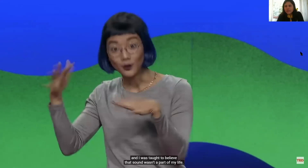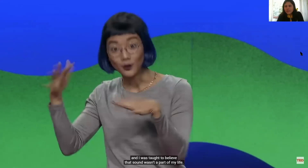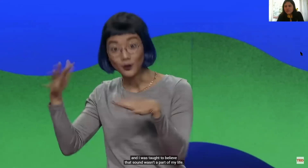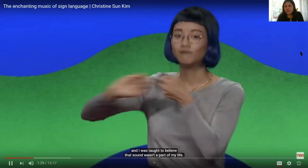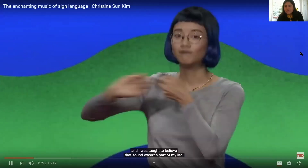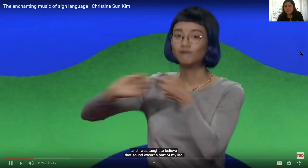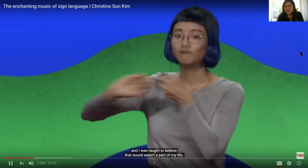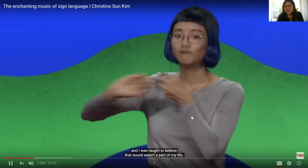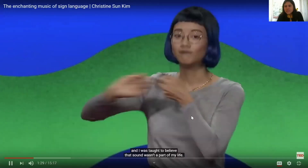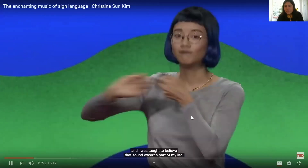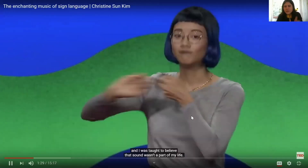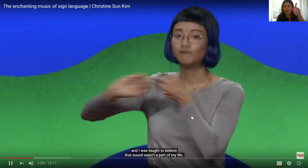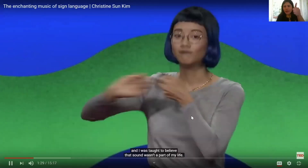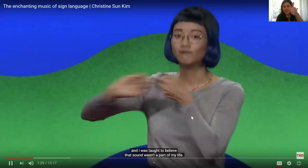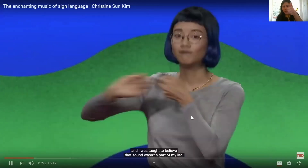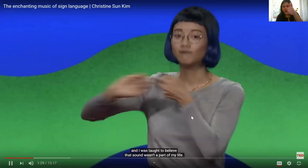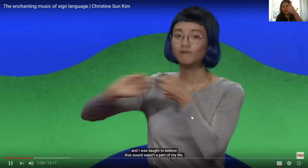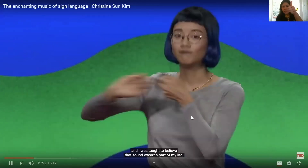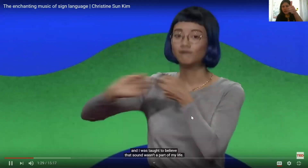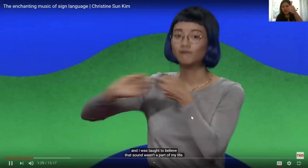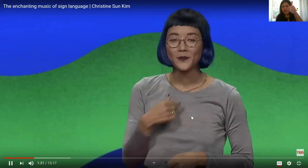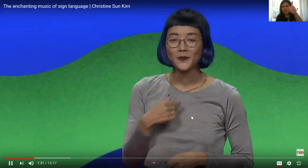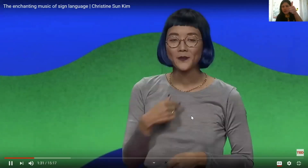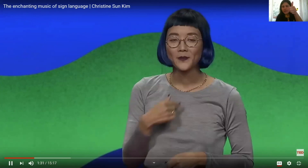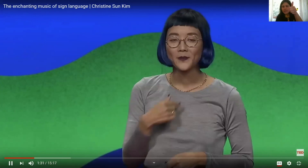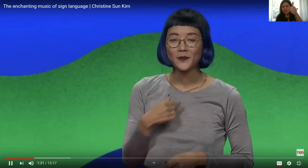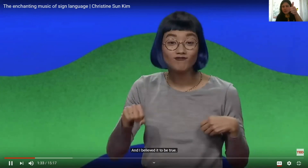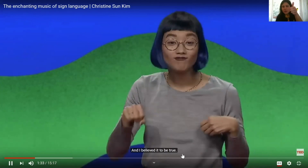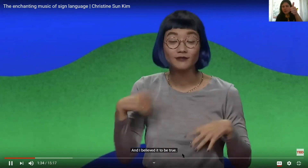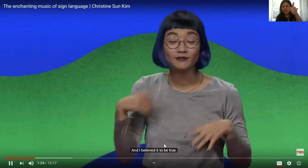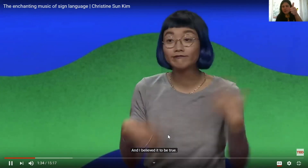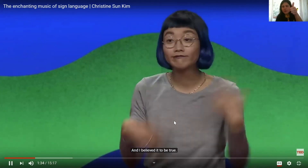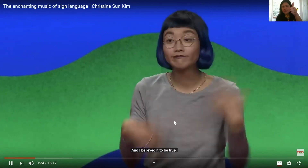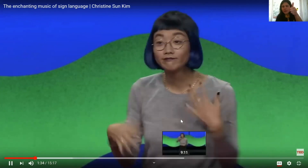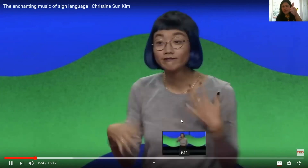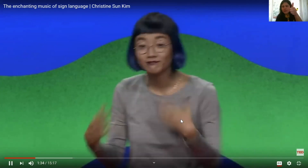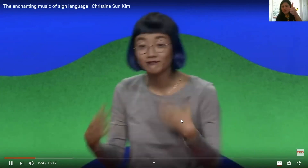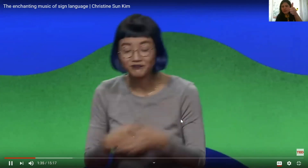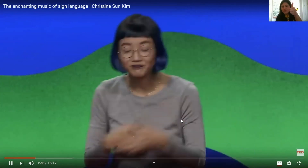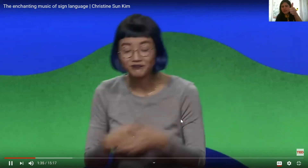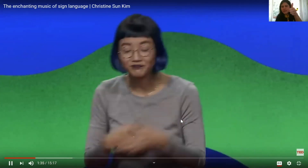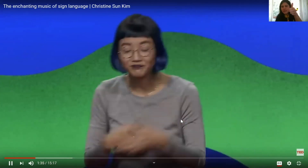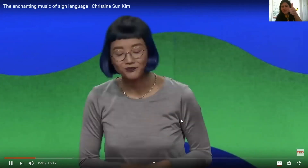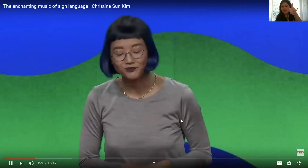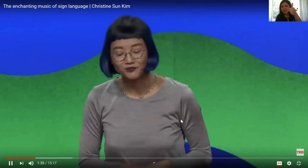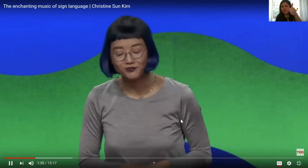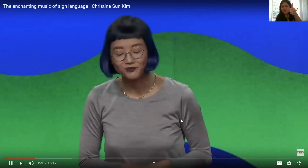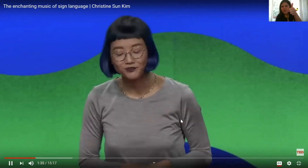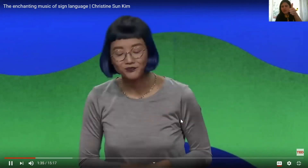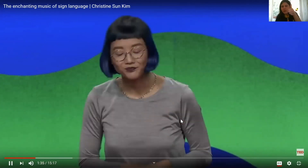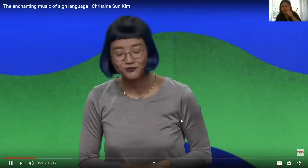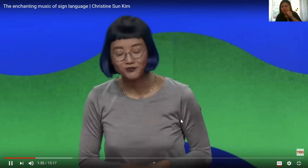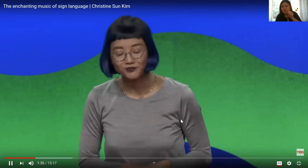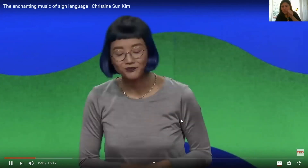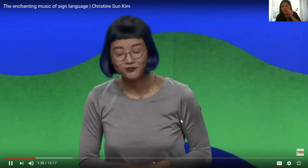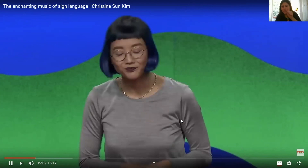Can you read? Please show me with your hand thumb if you can read what it's at the bottom. Yeah? Is it clear for you so you can